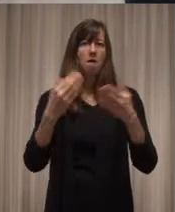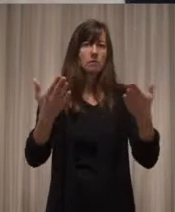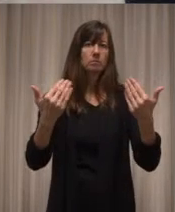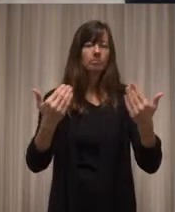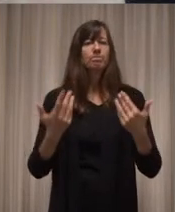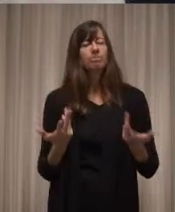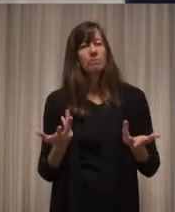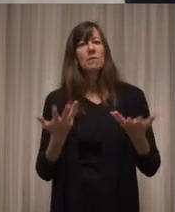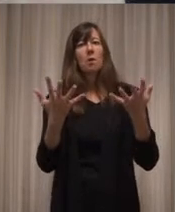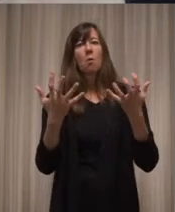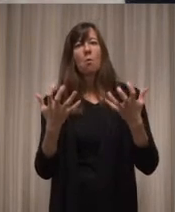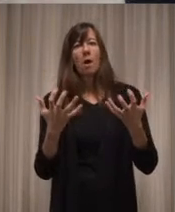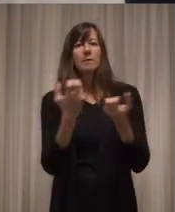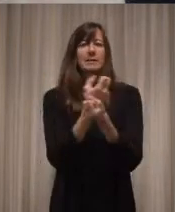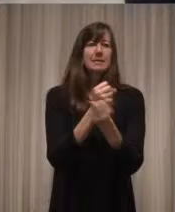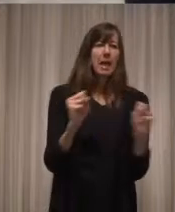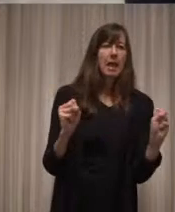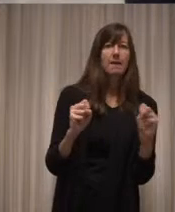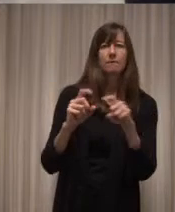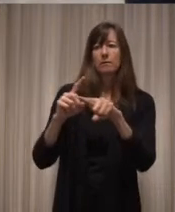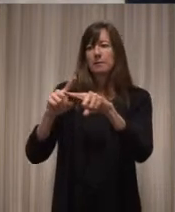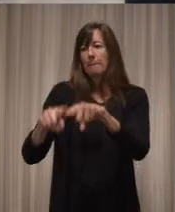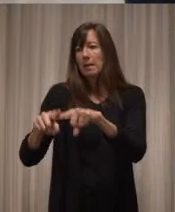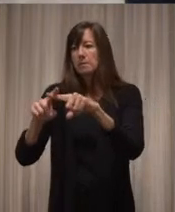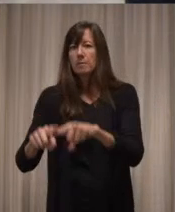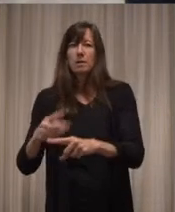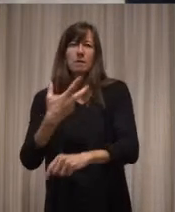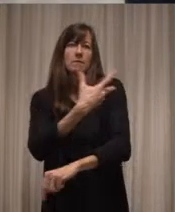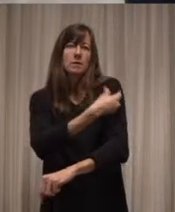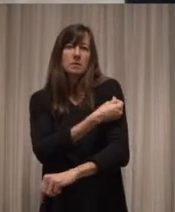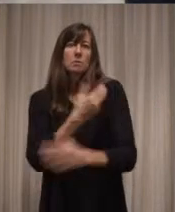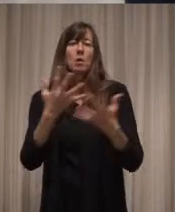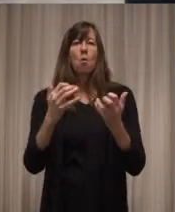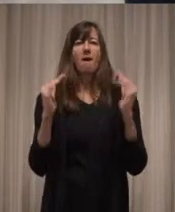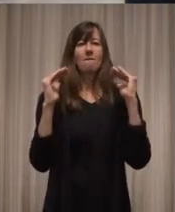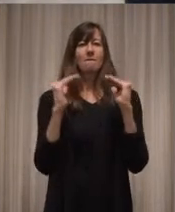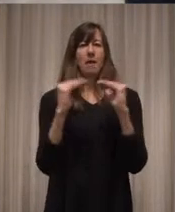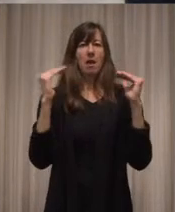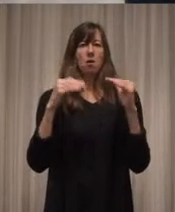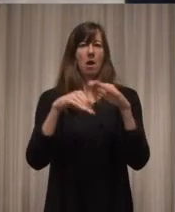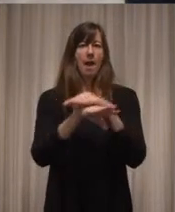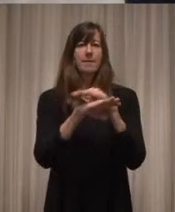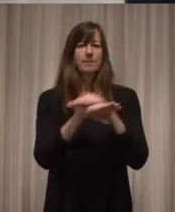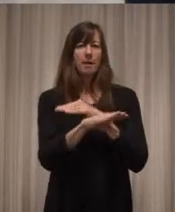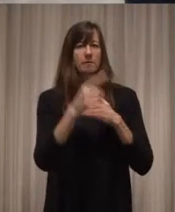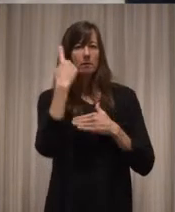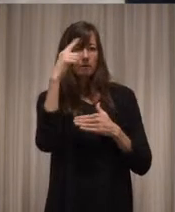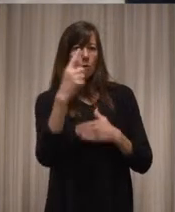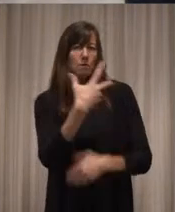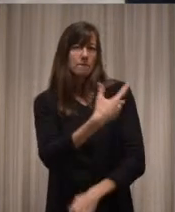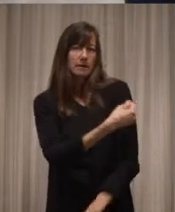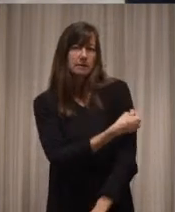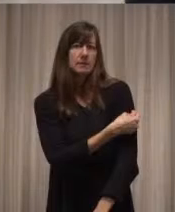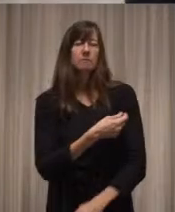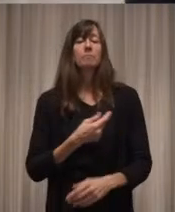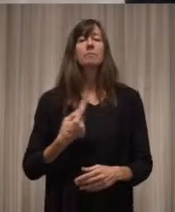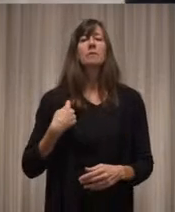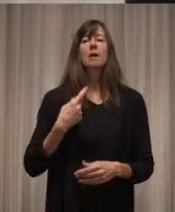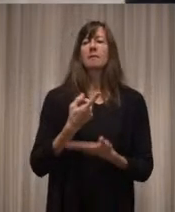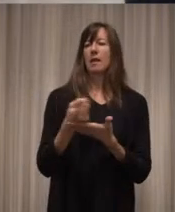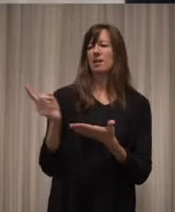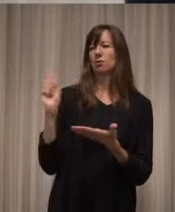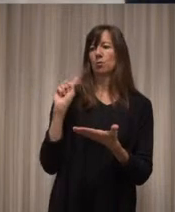is going to have true, equal, and fair access to the vaccine. So we announced last week that we're